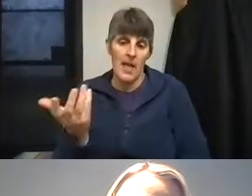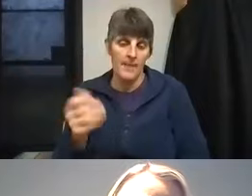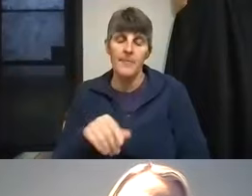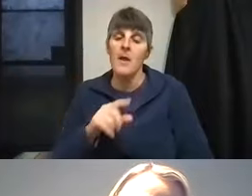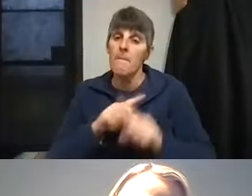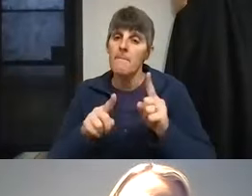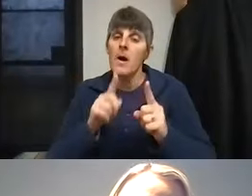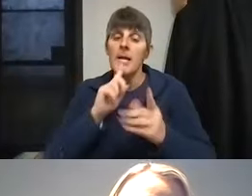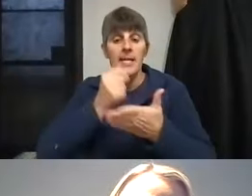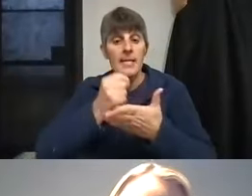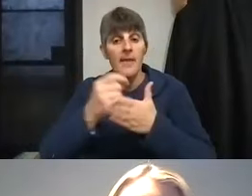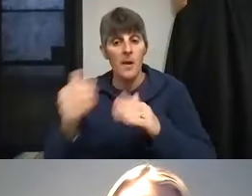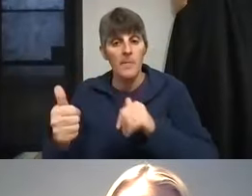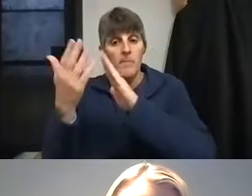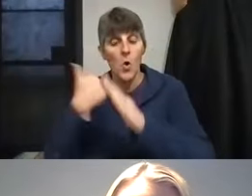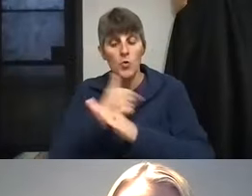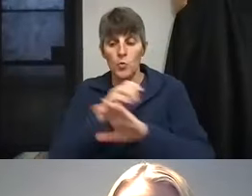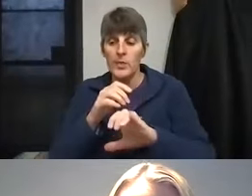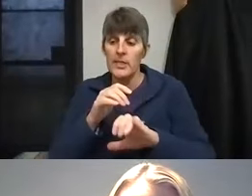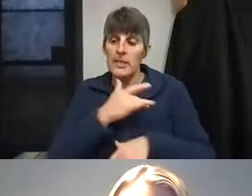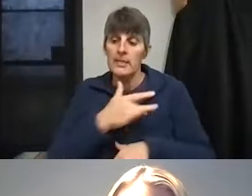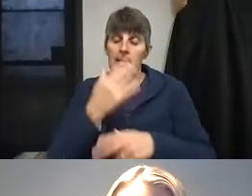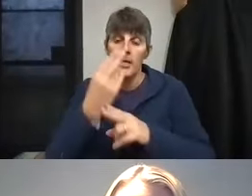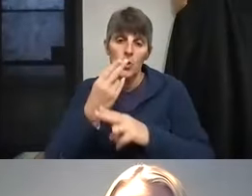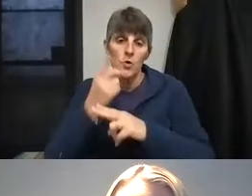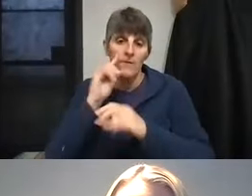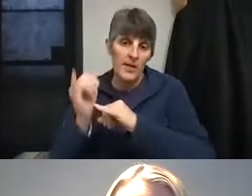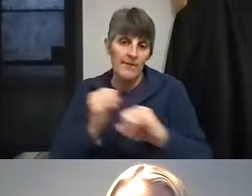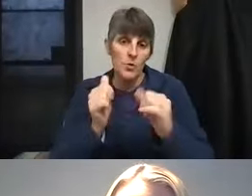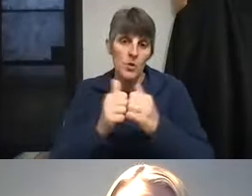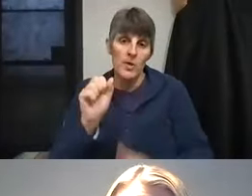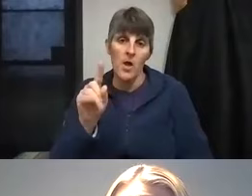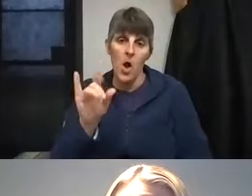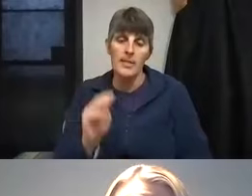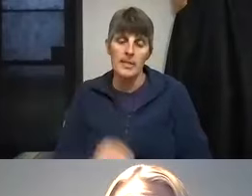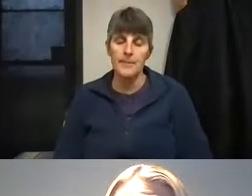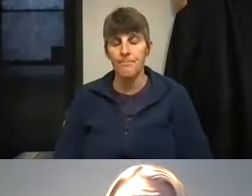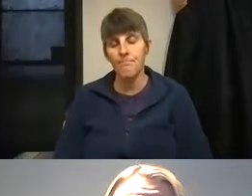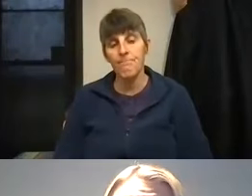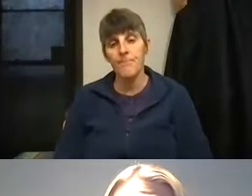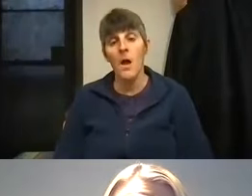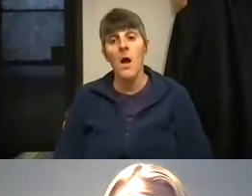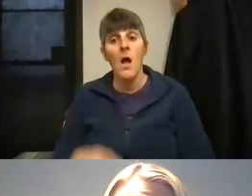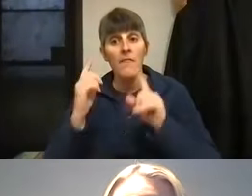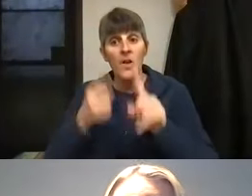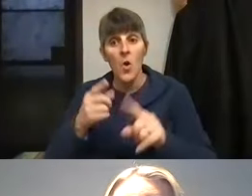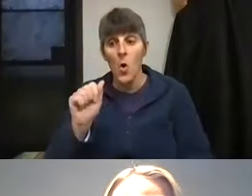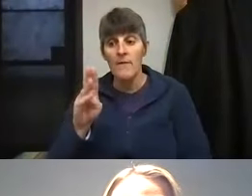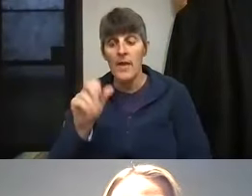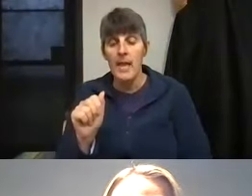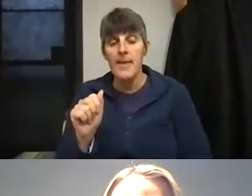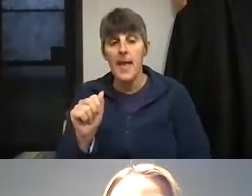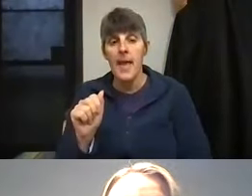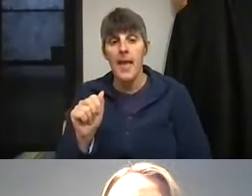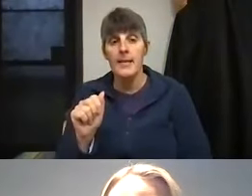But it's a therapy approach that we do often use for individuals with autism. The goal of ABA